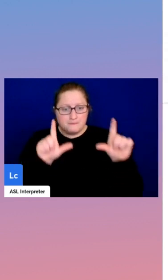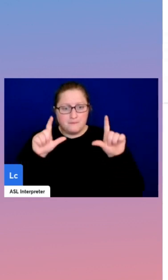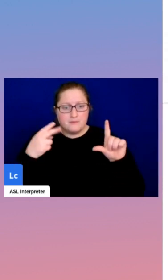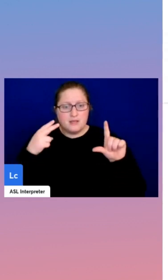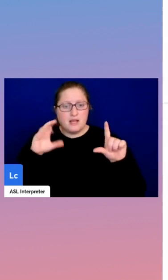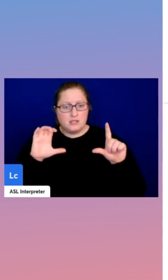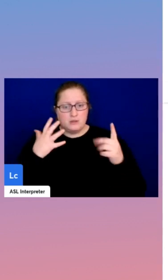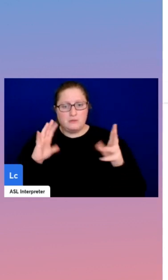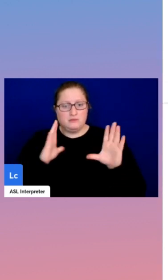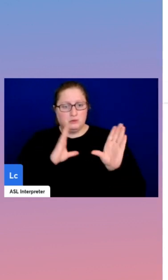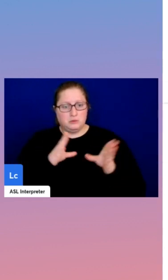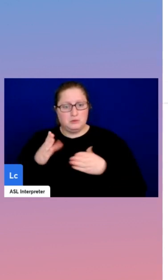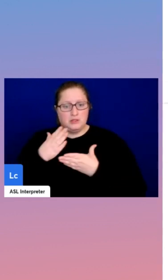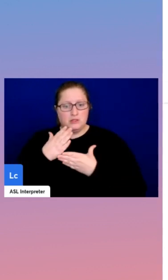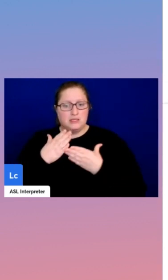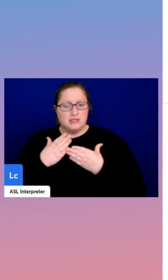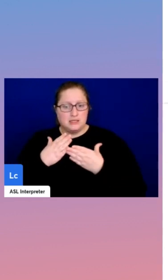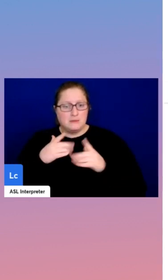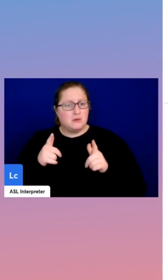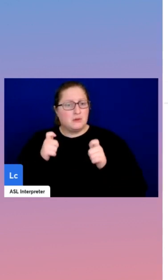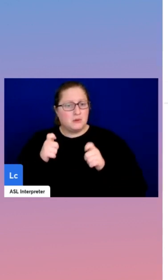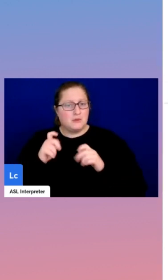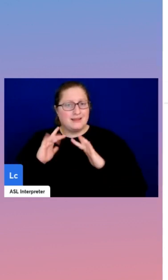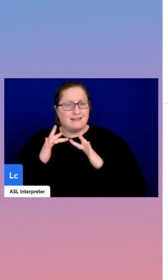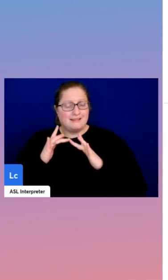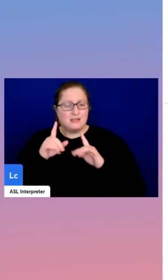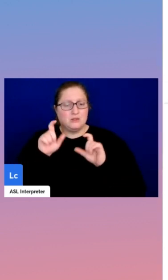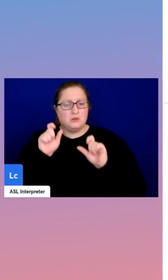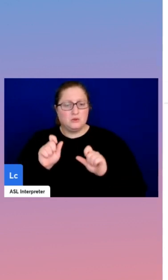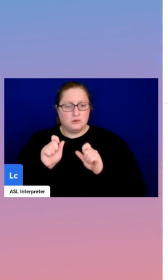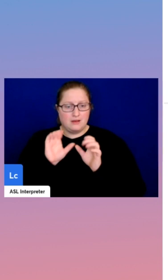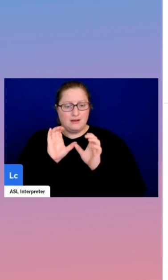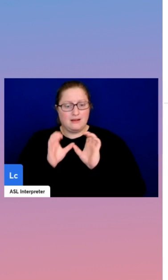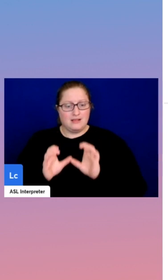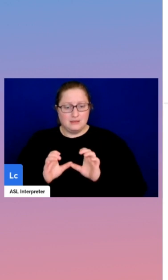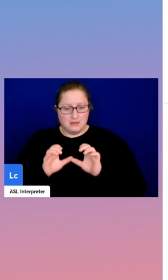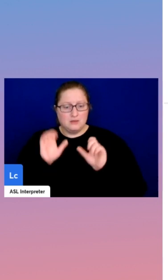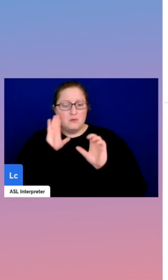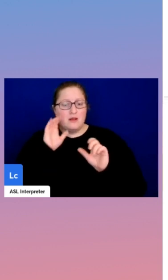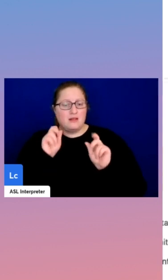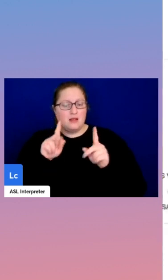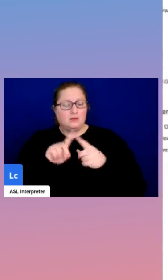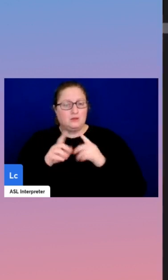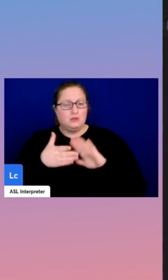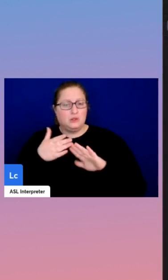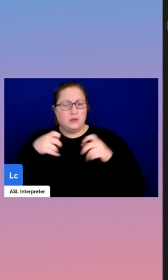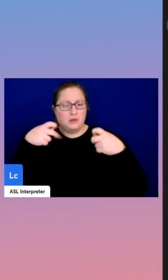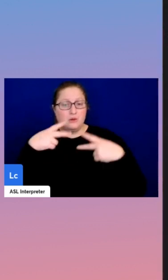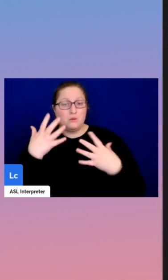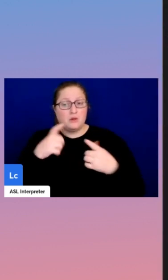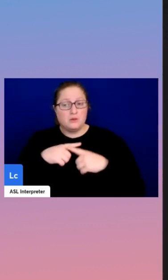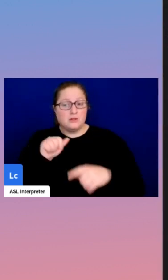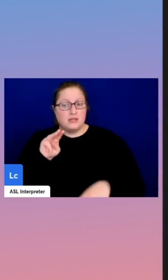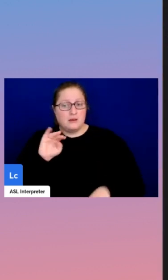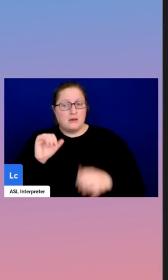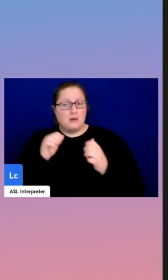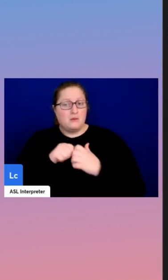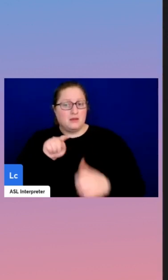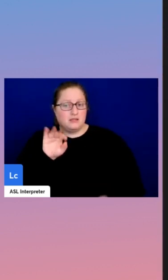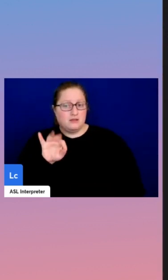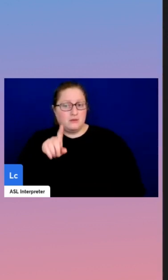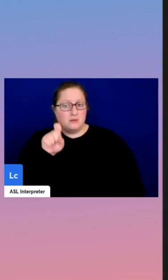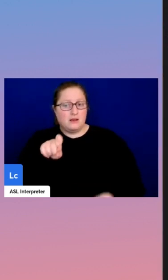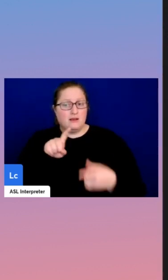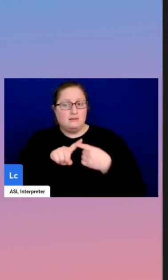prepared some quick links for you to be able to generate code snippets allowing you to do that. So in case you'd like to use this AMI with Terraform, you just need to